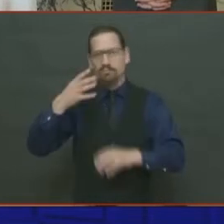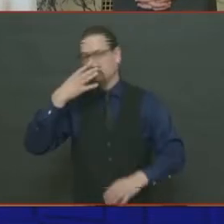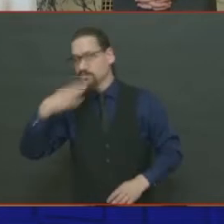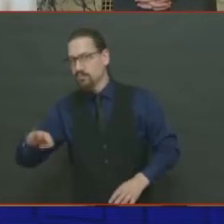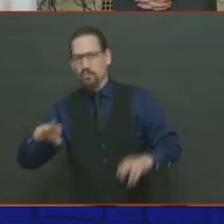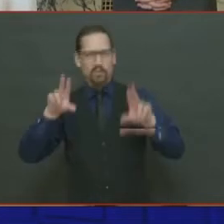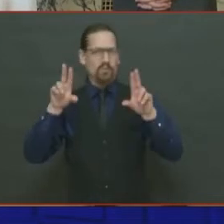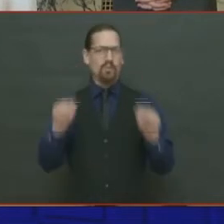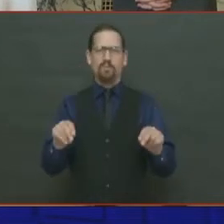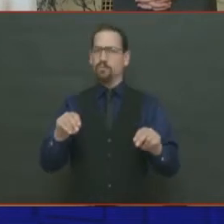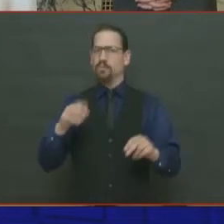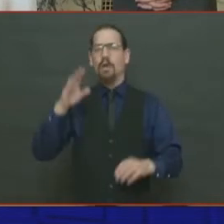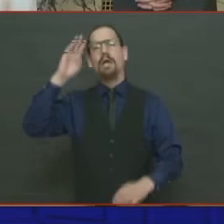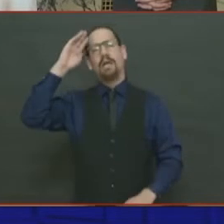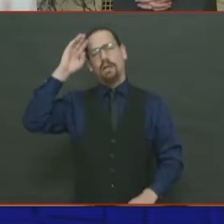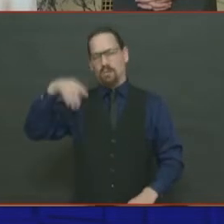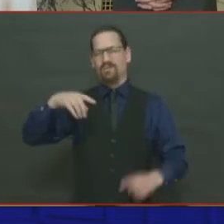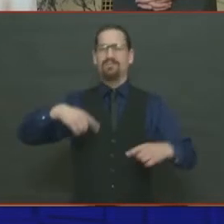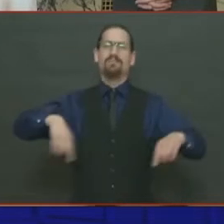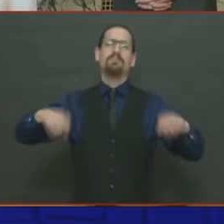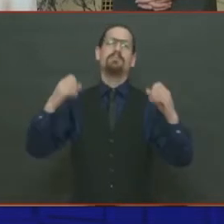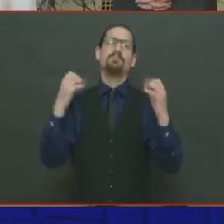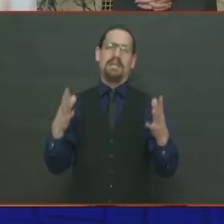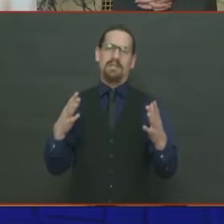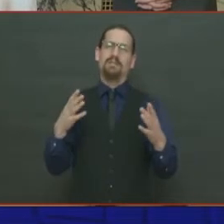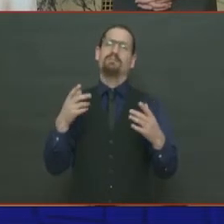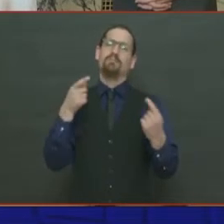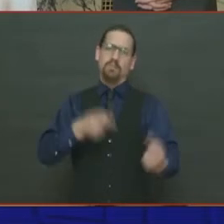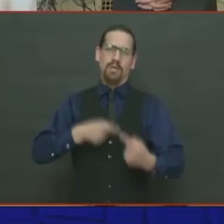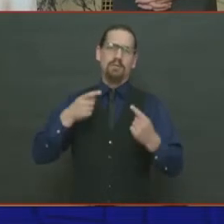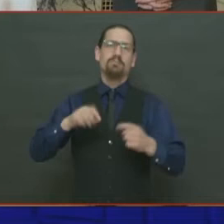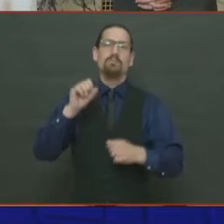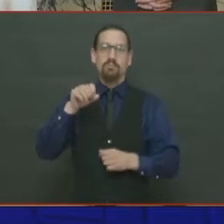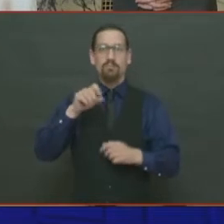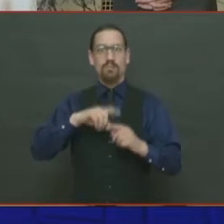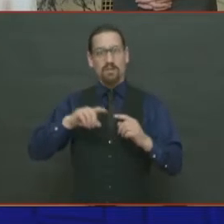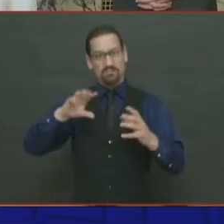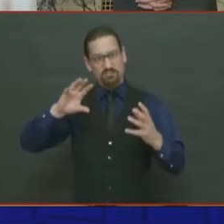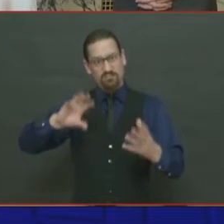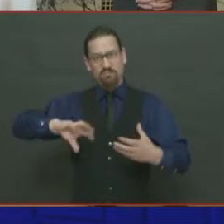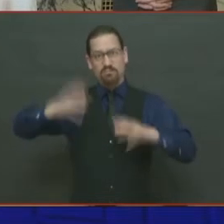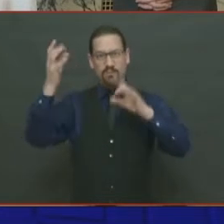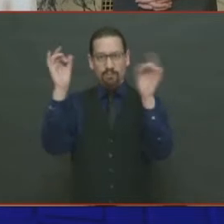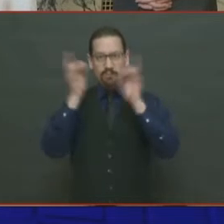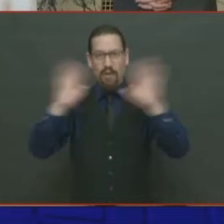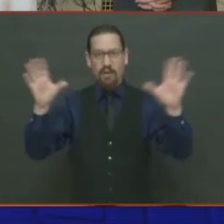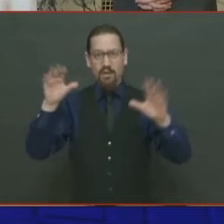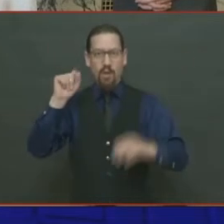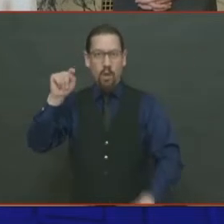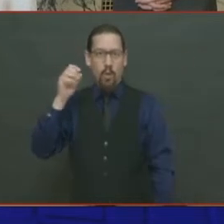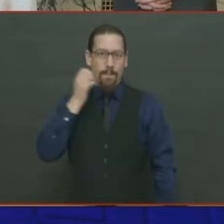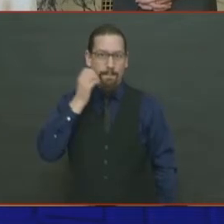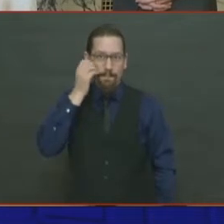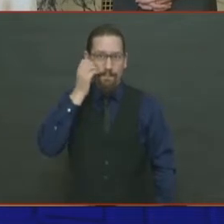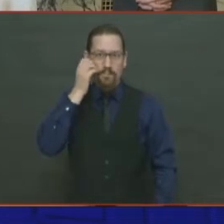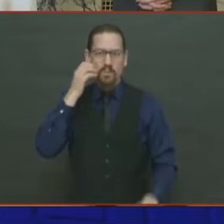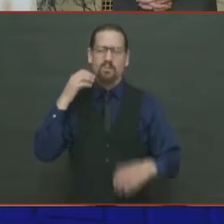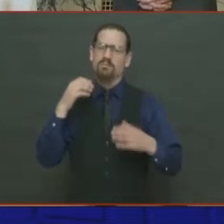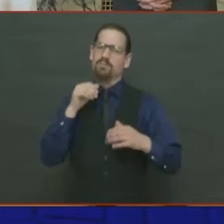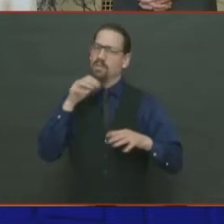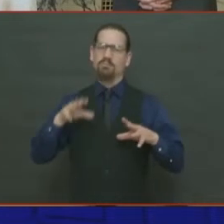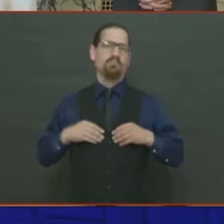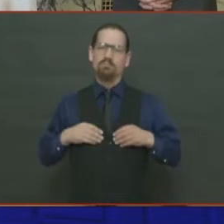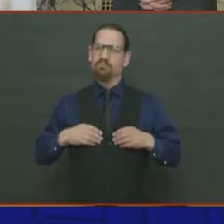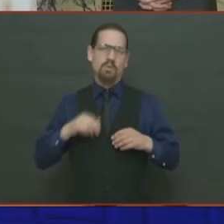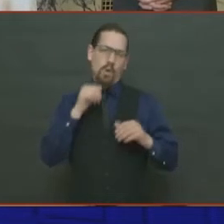not an excuse. It's not acceptable, and we are going to do everything we can to make sure that if you are a victim of that